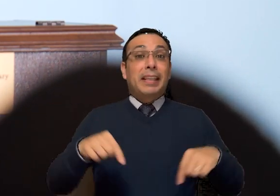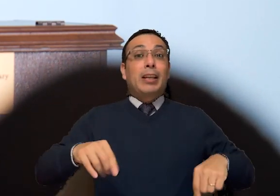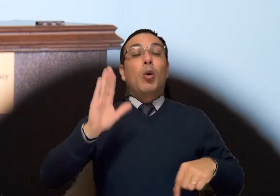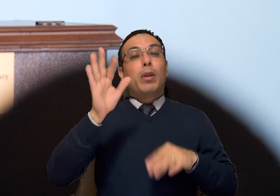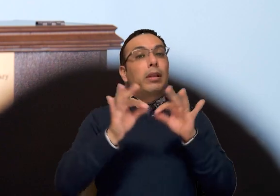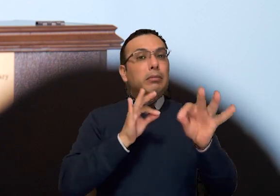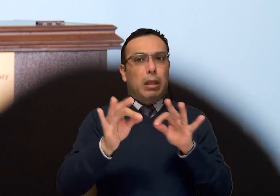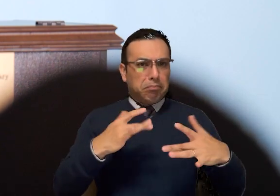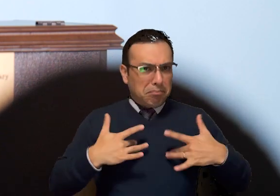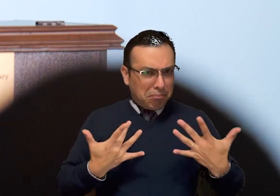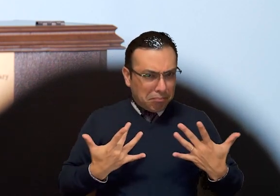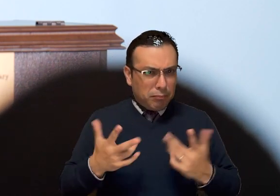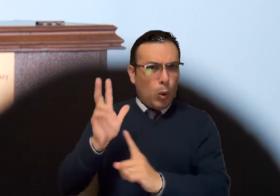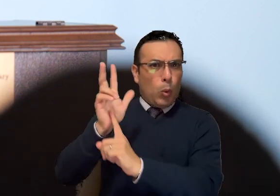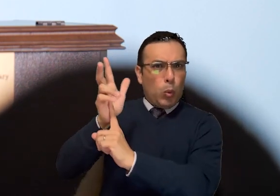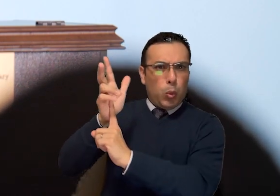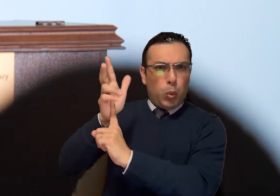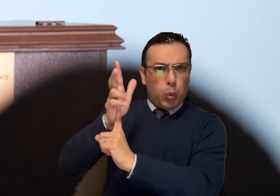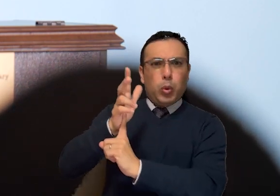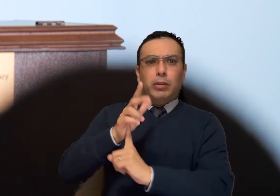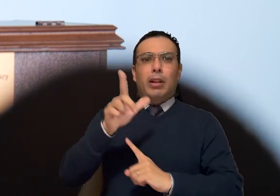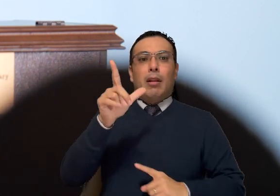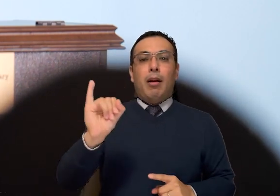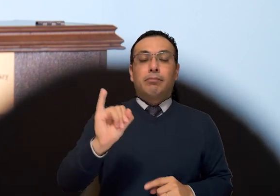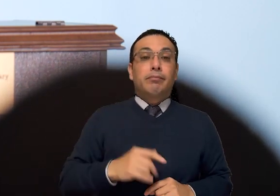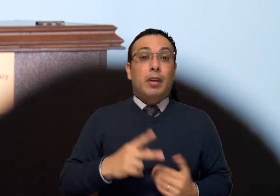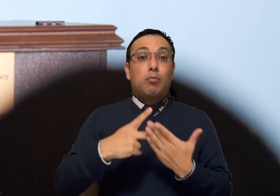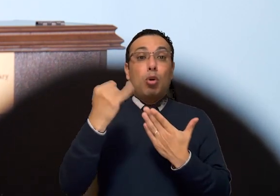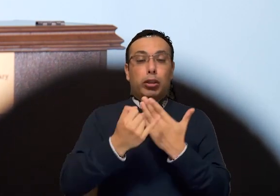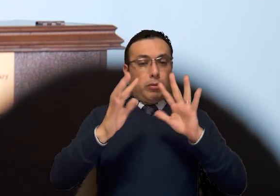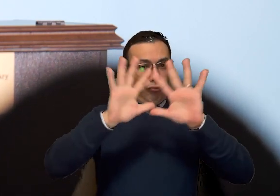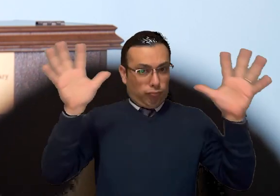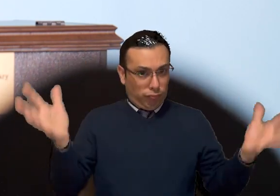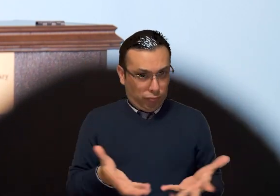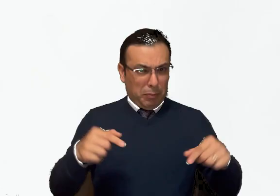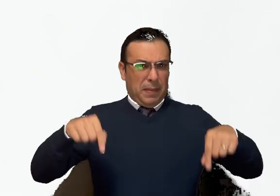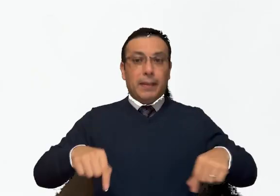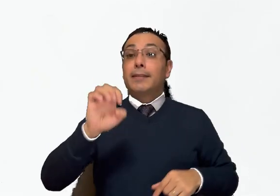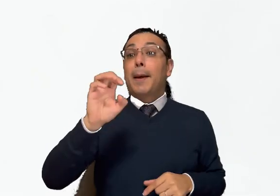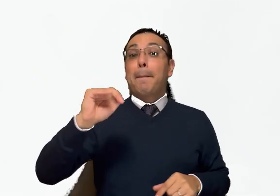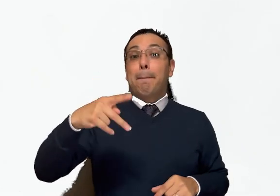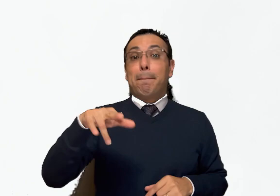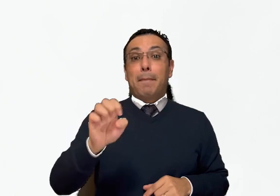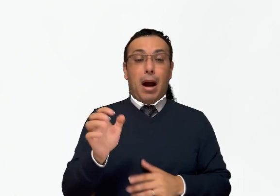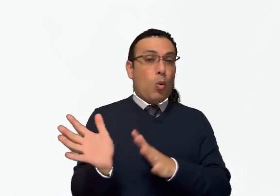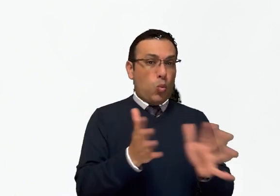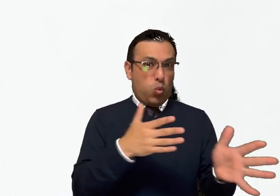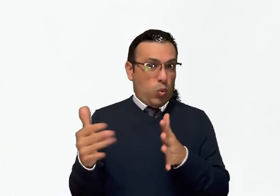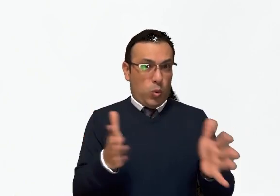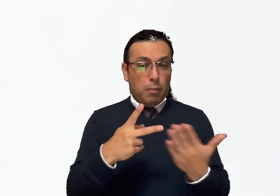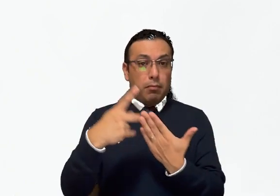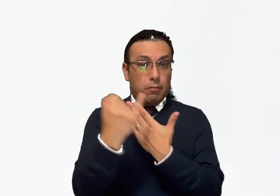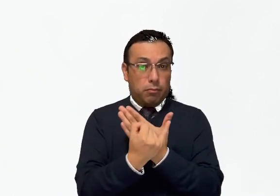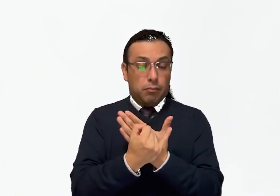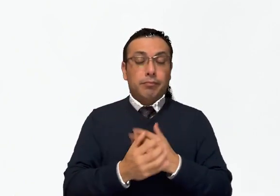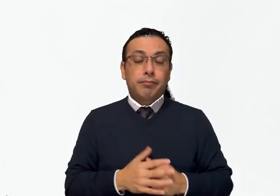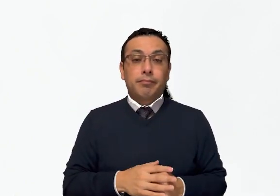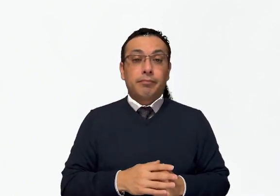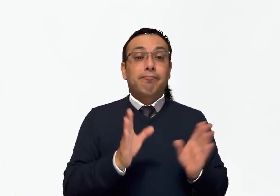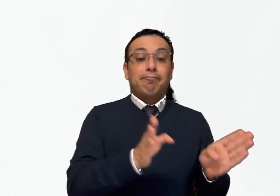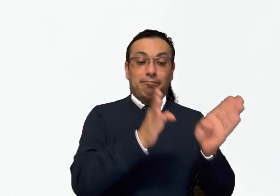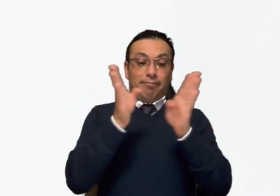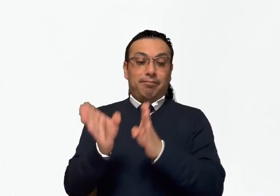have a project overview on the Empire Wind Project. Then we will take a look at the permitting